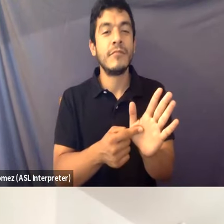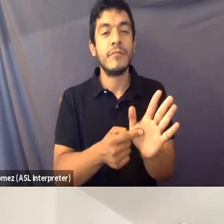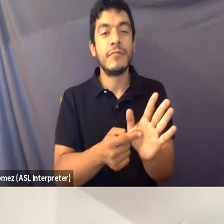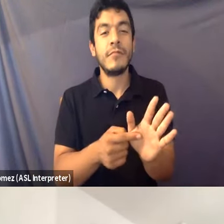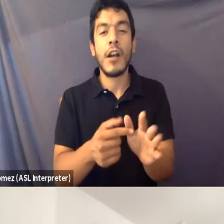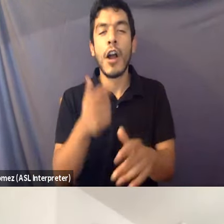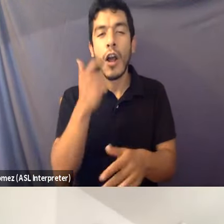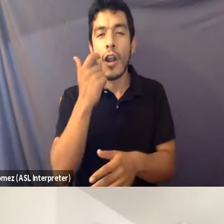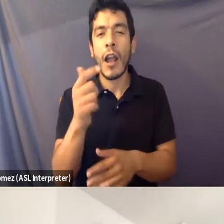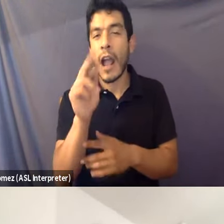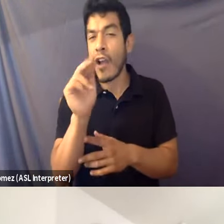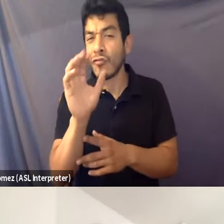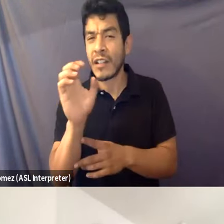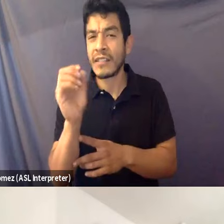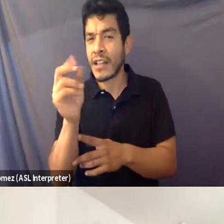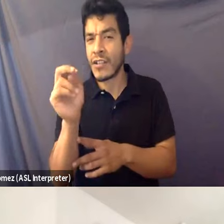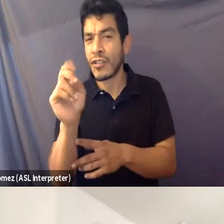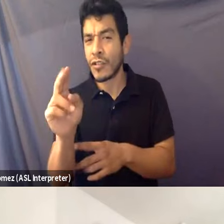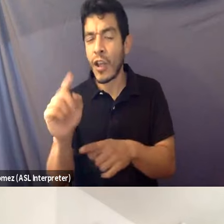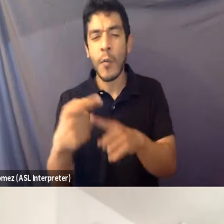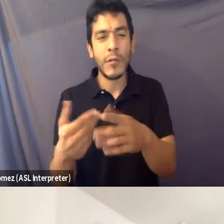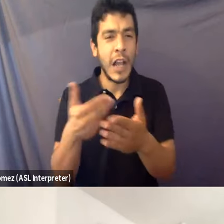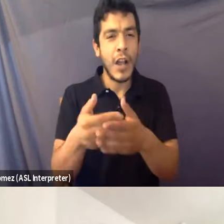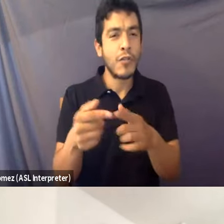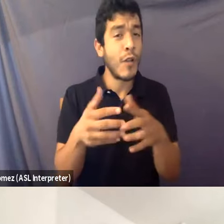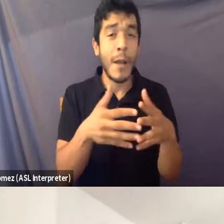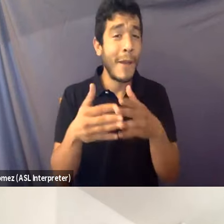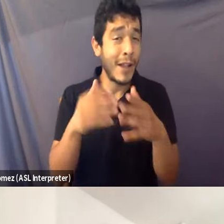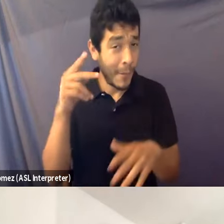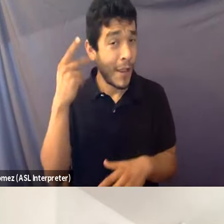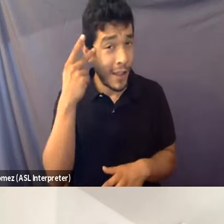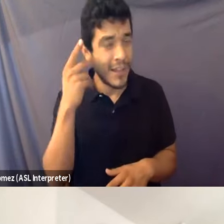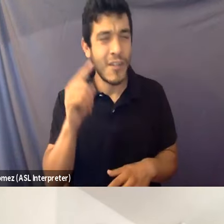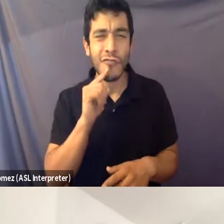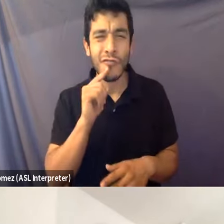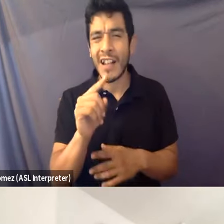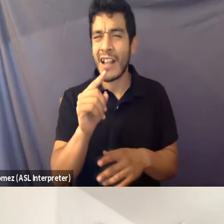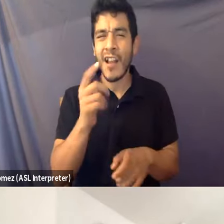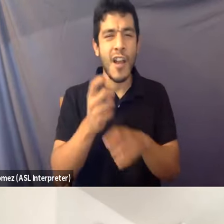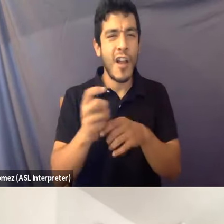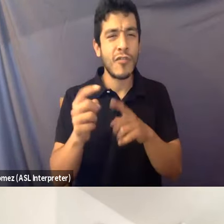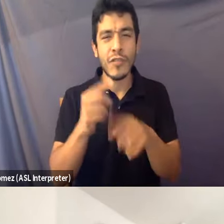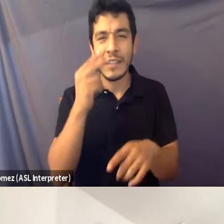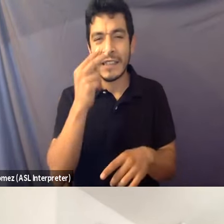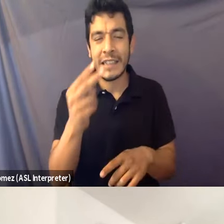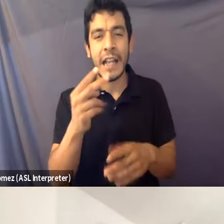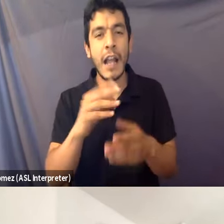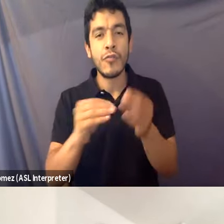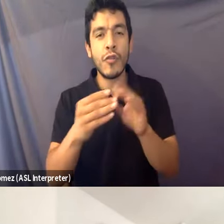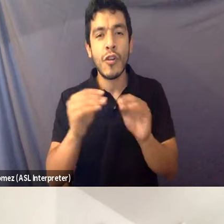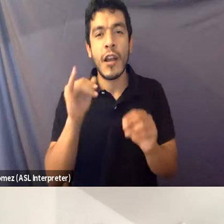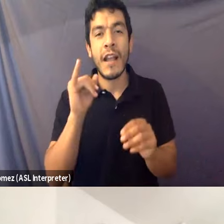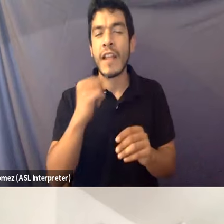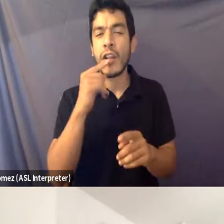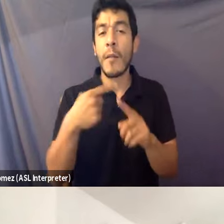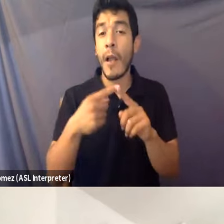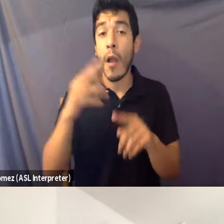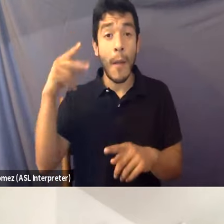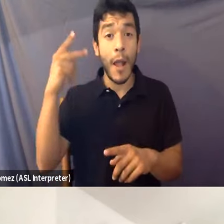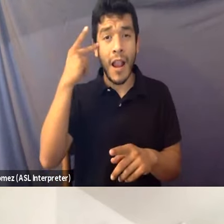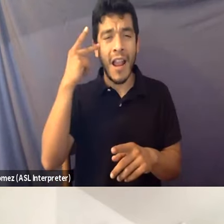gender when we come, when we come to American politics, you know, it's, it's rare that you tell an epic political story that centers